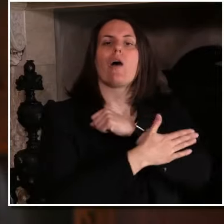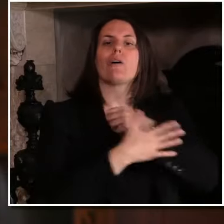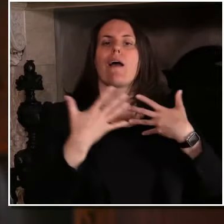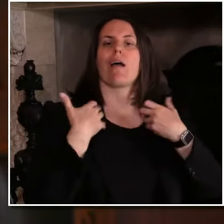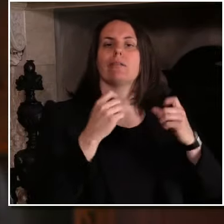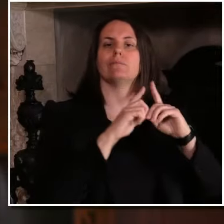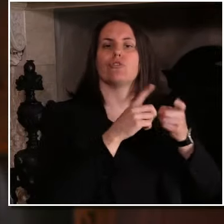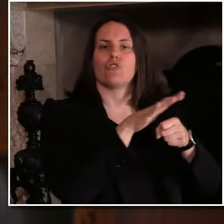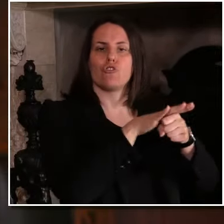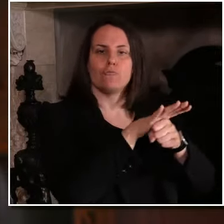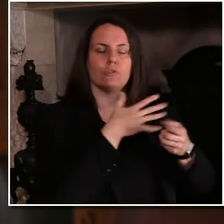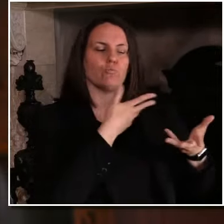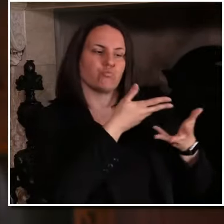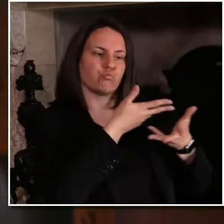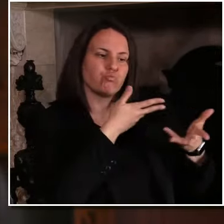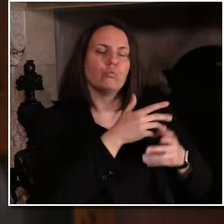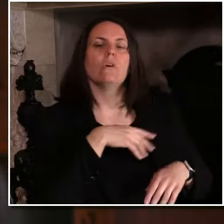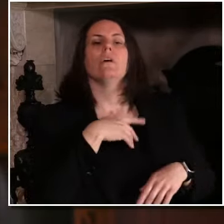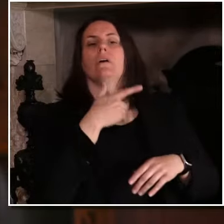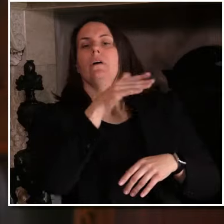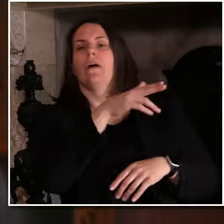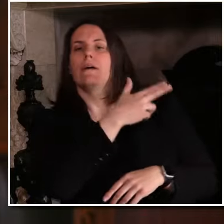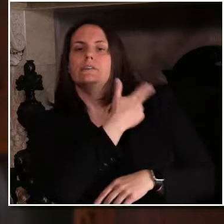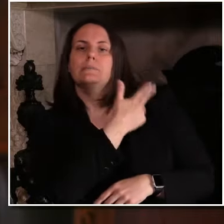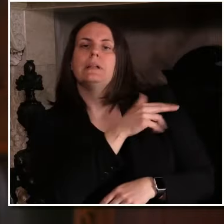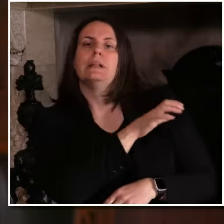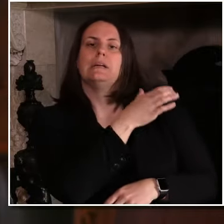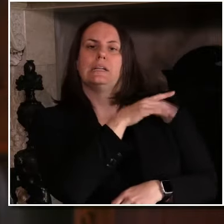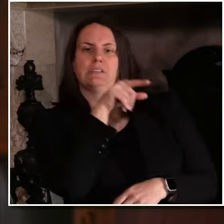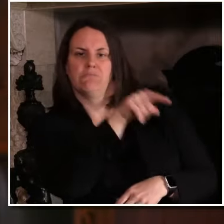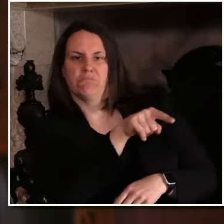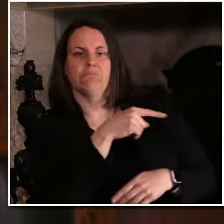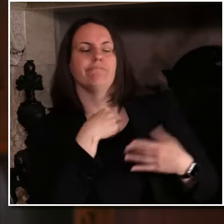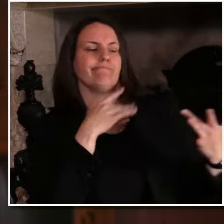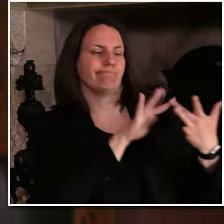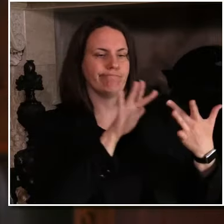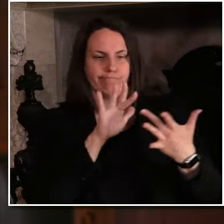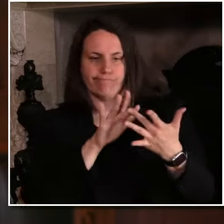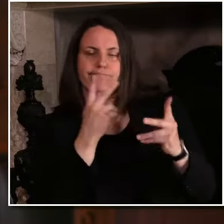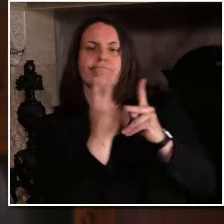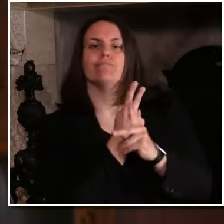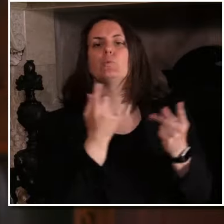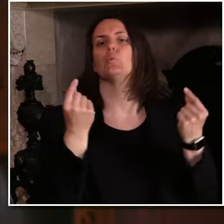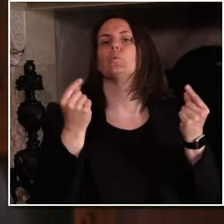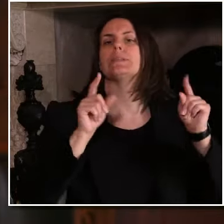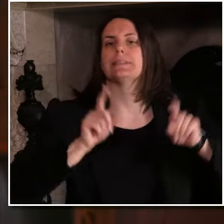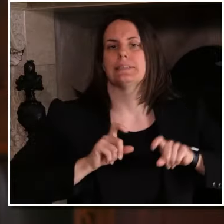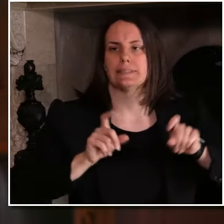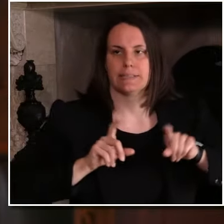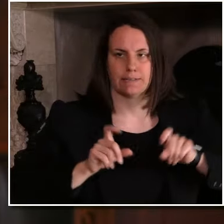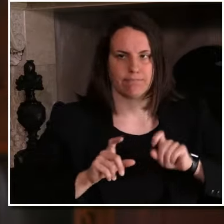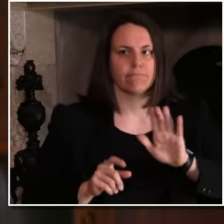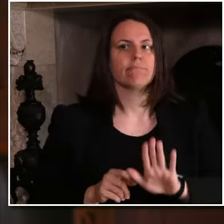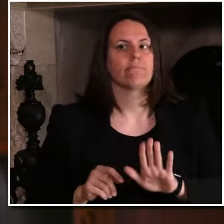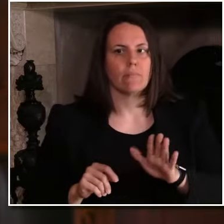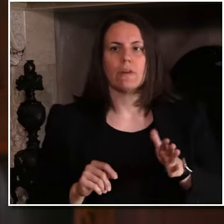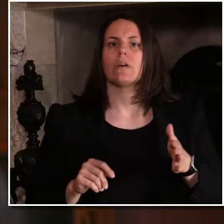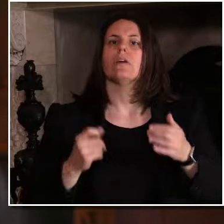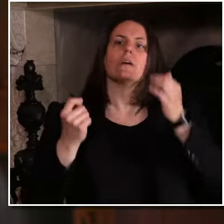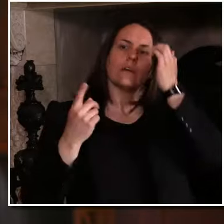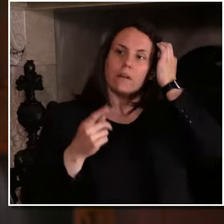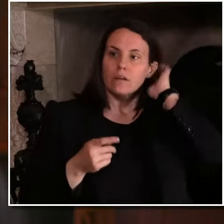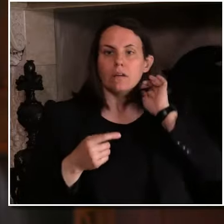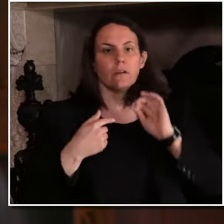the testing that's going on among employees and family members of some of those work sites up